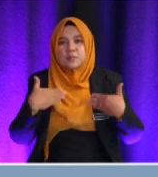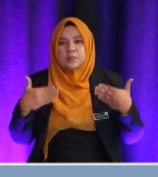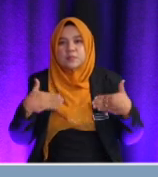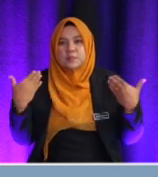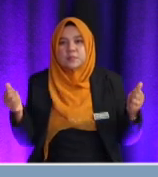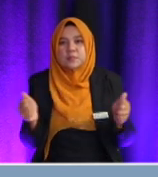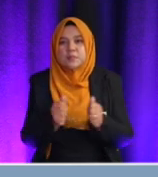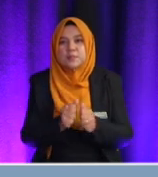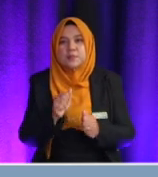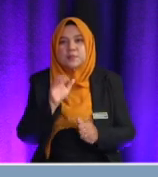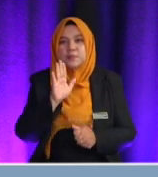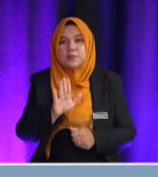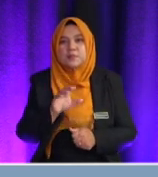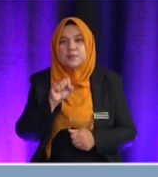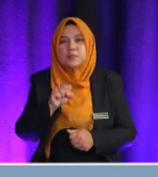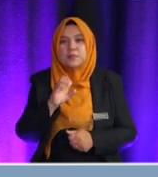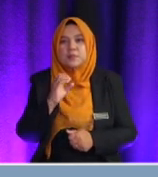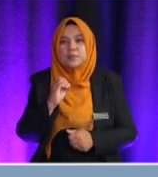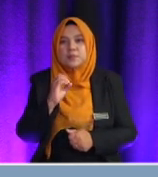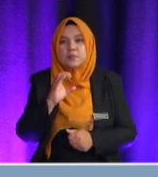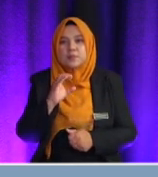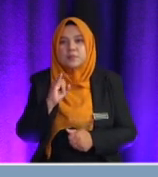life? So are you happy with your social life?